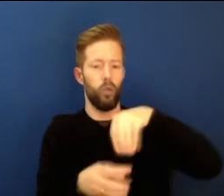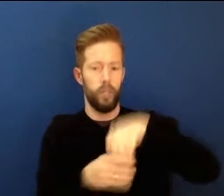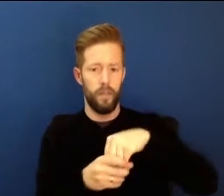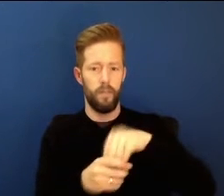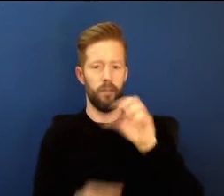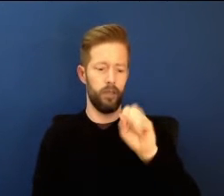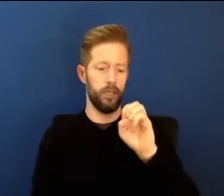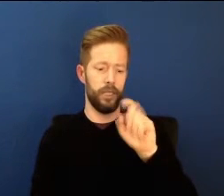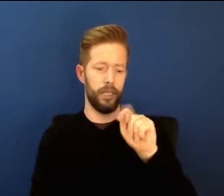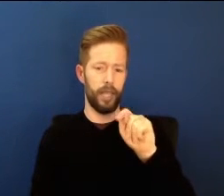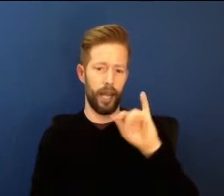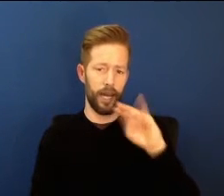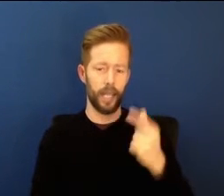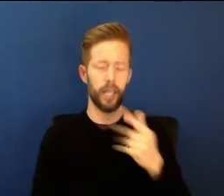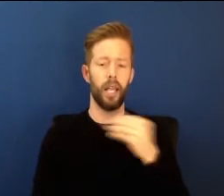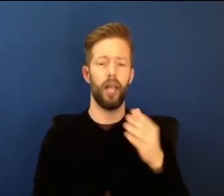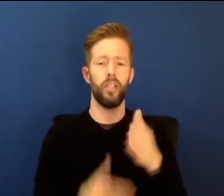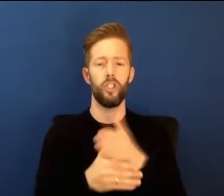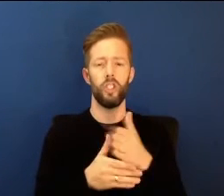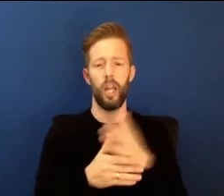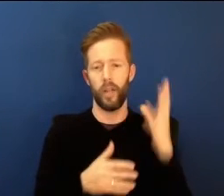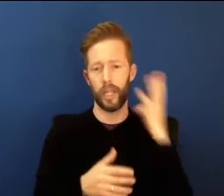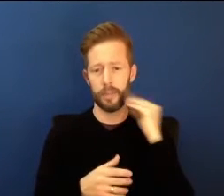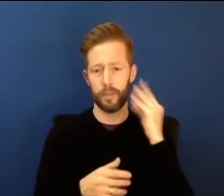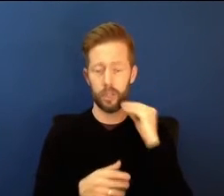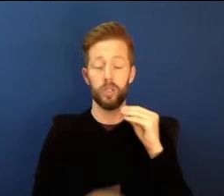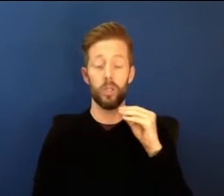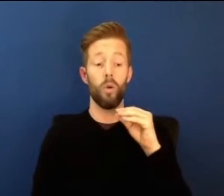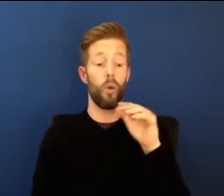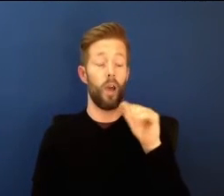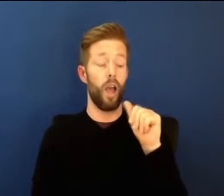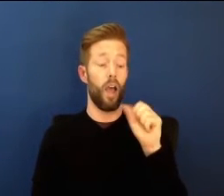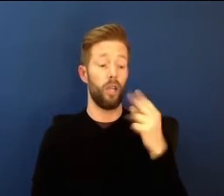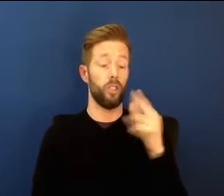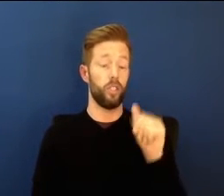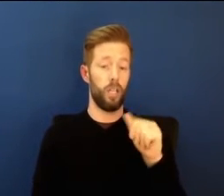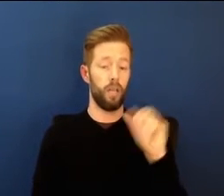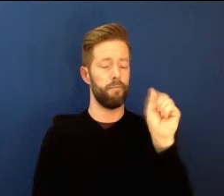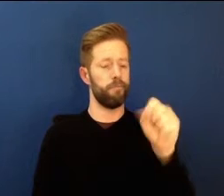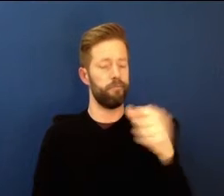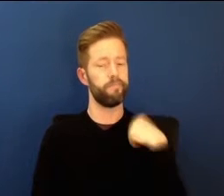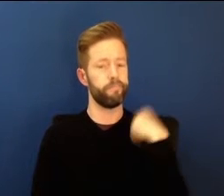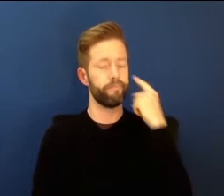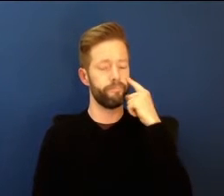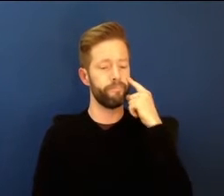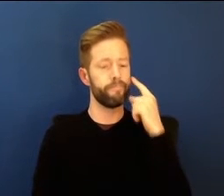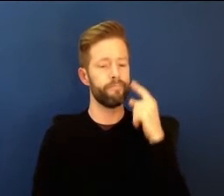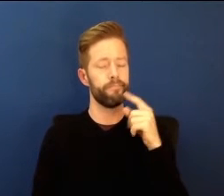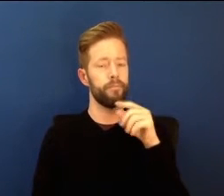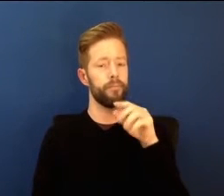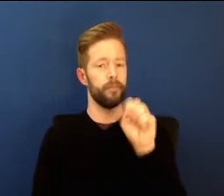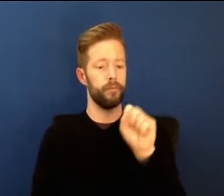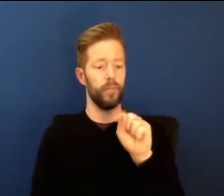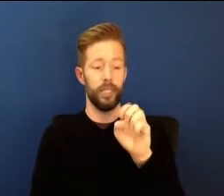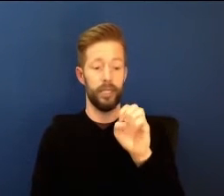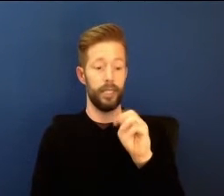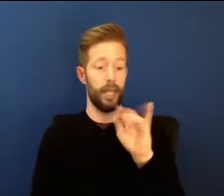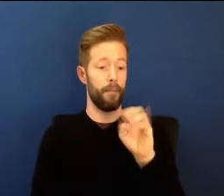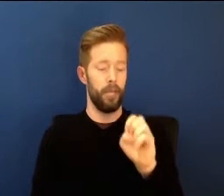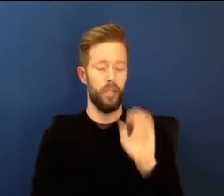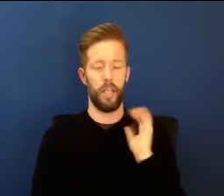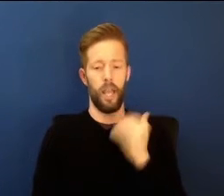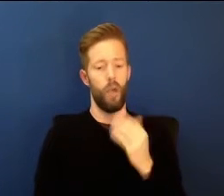in inclusive settings and sharing experiences. So Asha, yes, I think that at STEMIE,